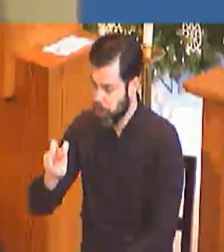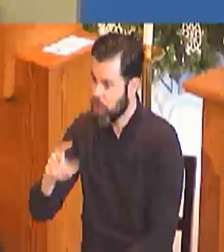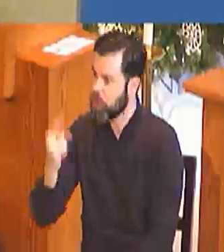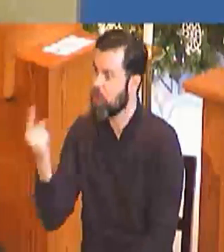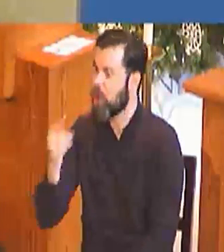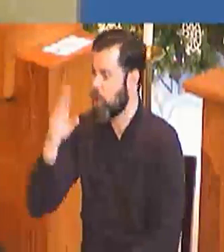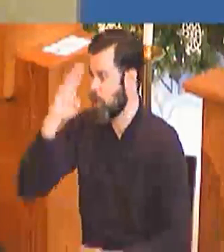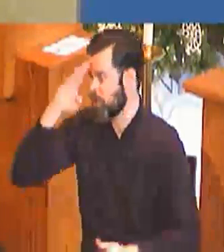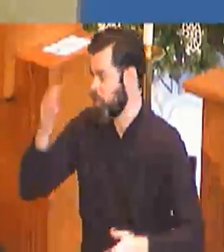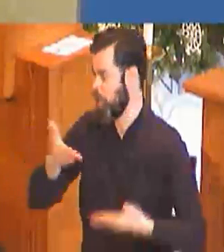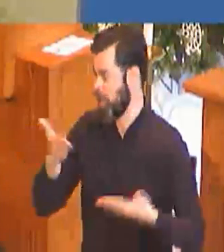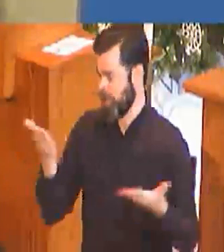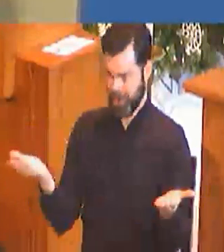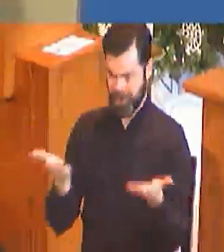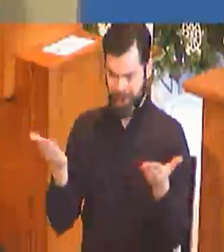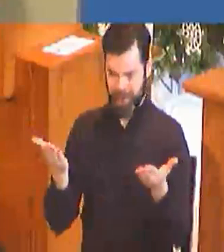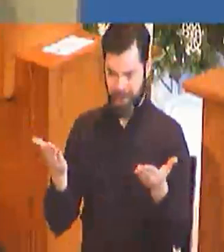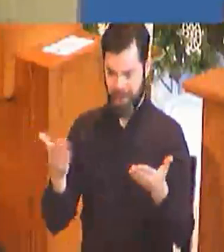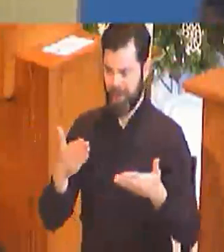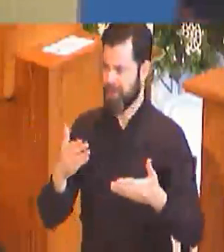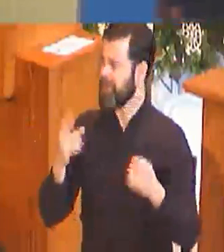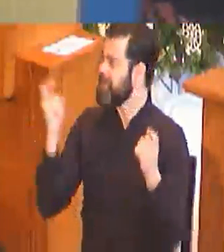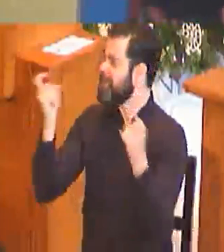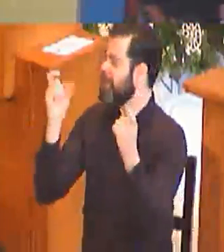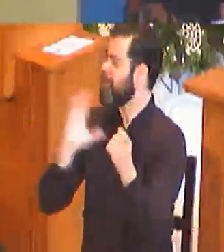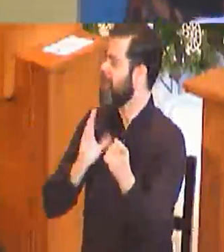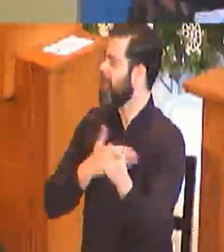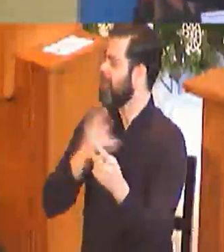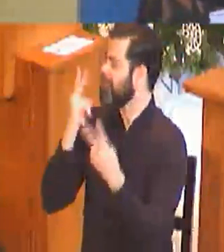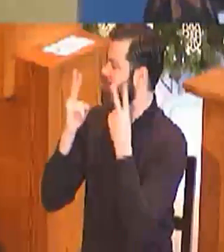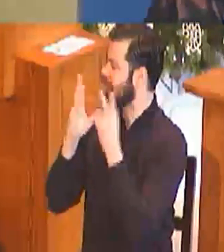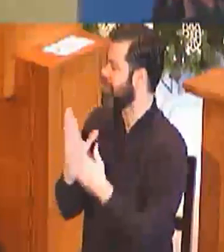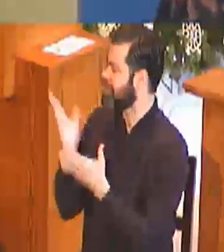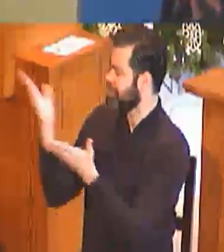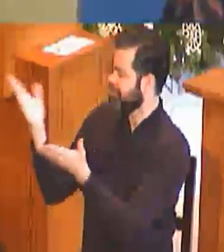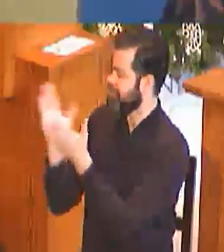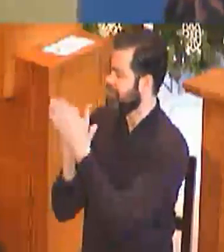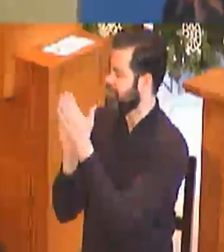truly welcome here. Let's celebrate our guest. Yay.